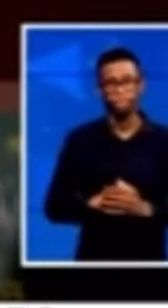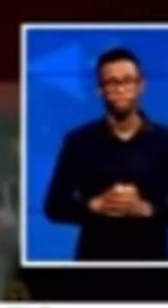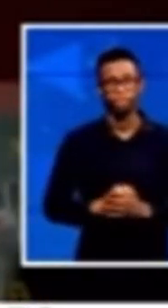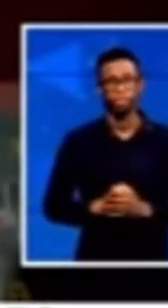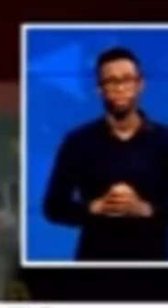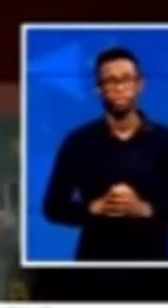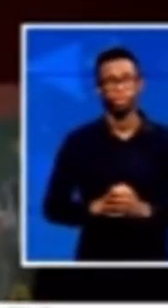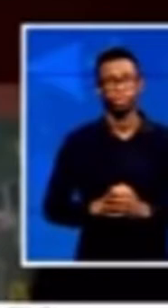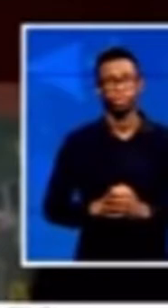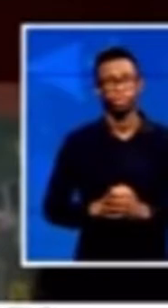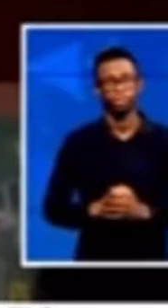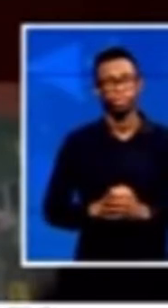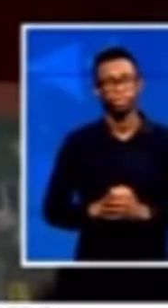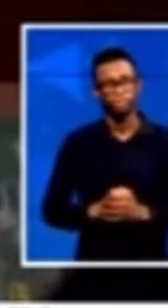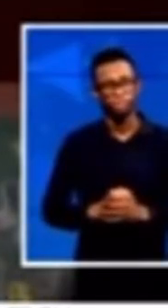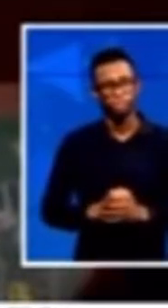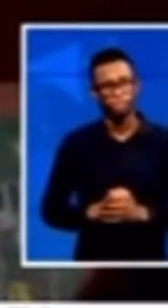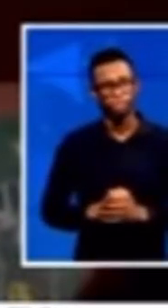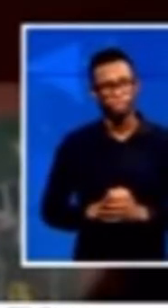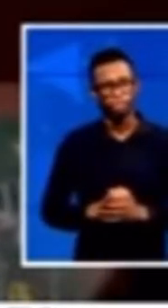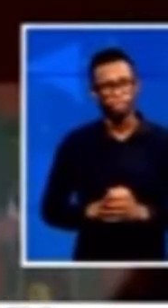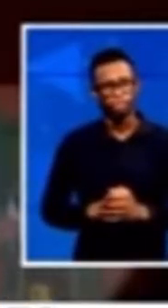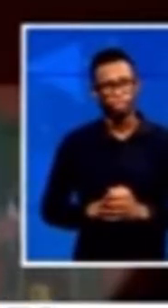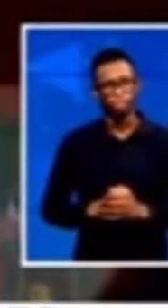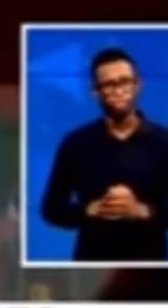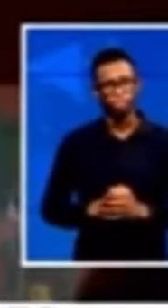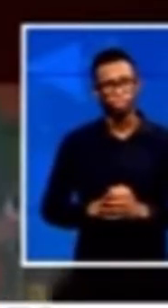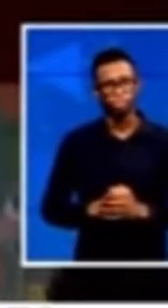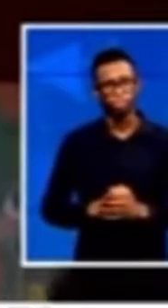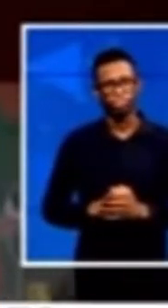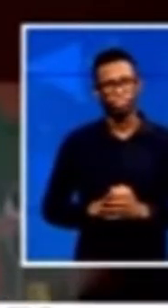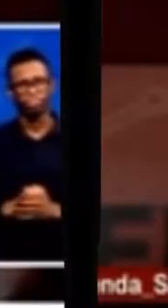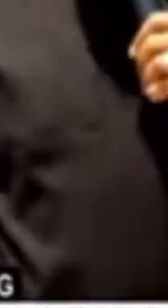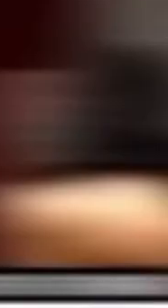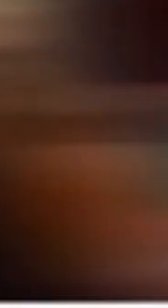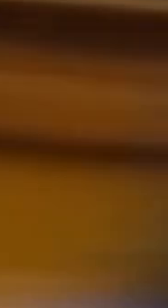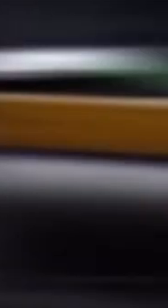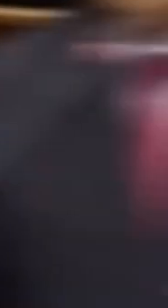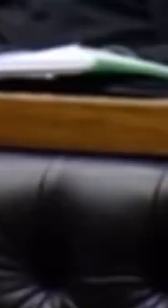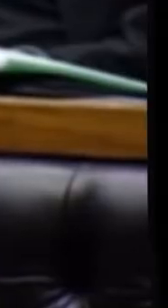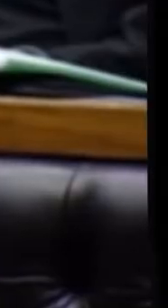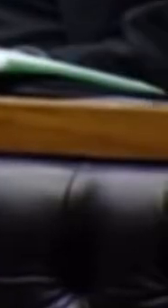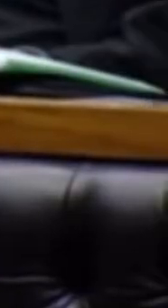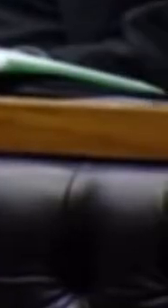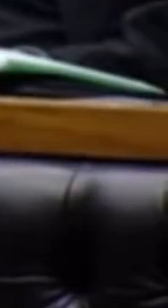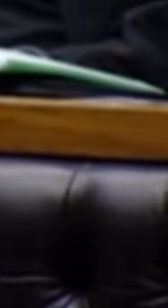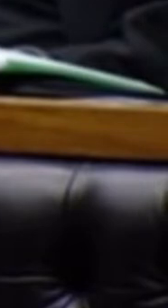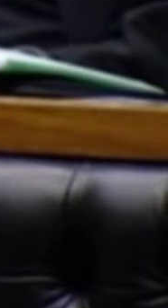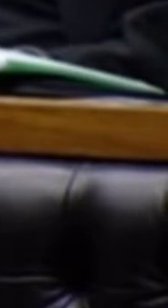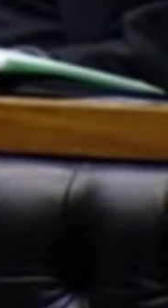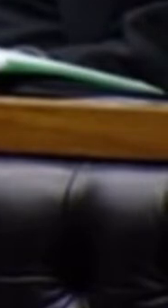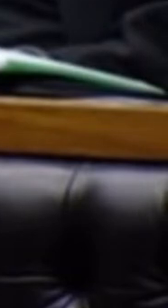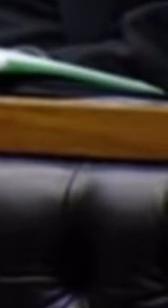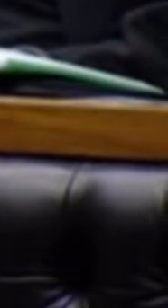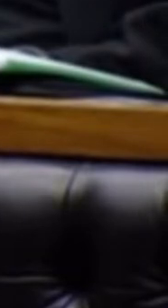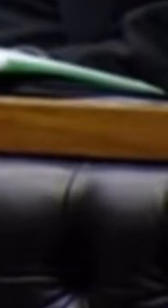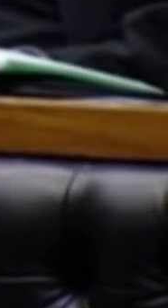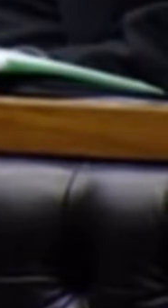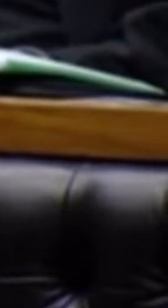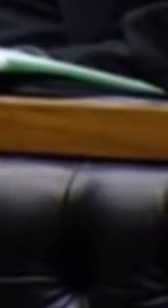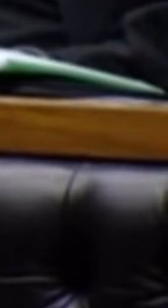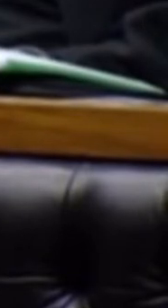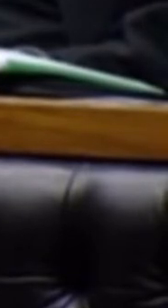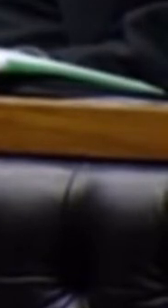Malema. Zuma did not reprimand Malema because Malema had showed great loyalty. We would later see the fall